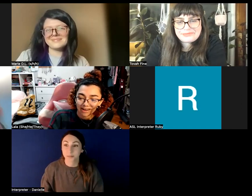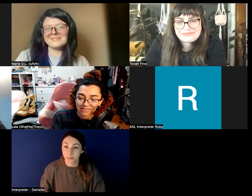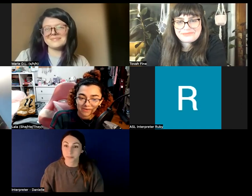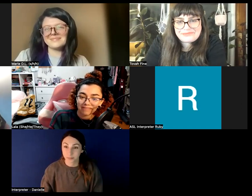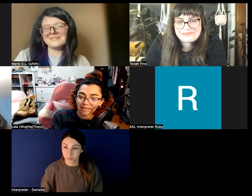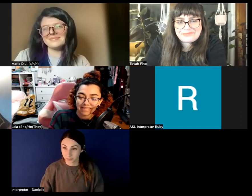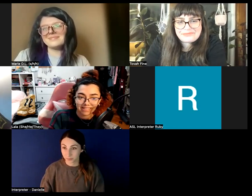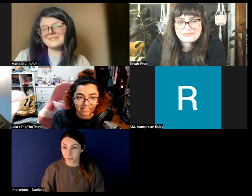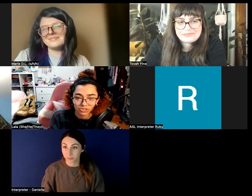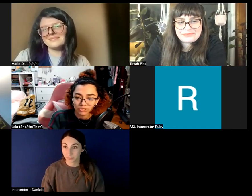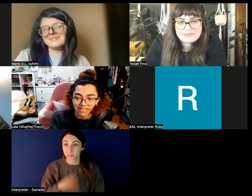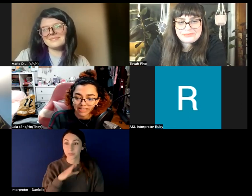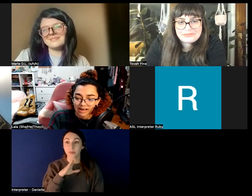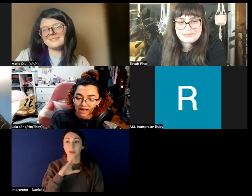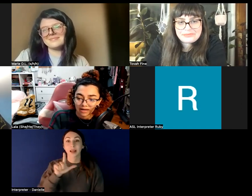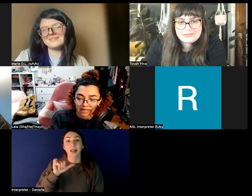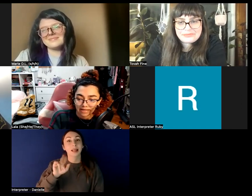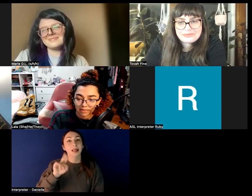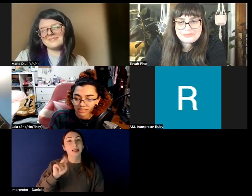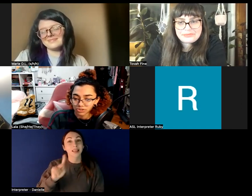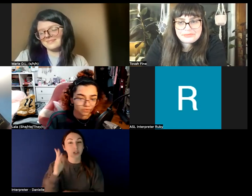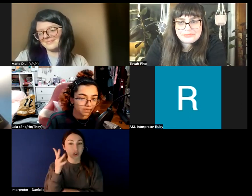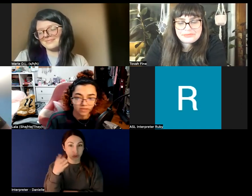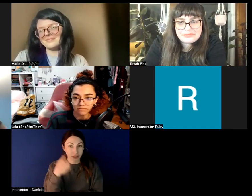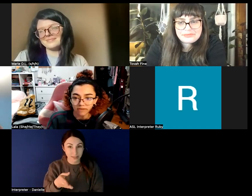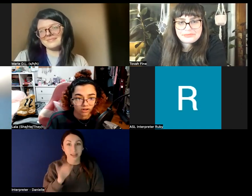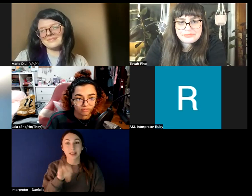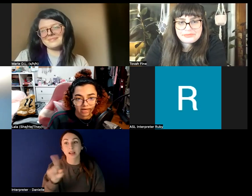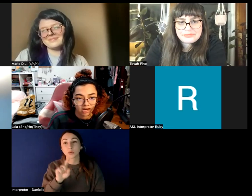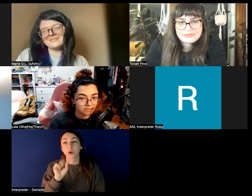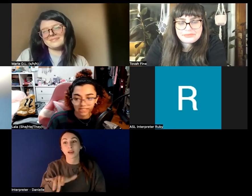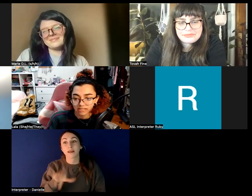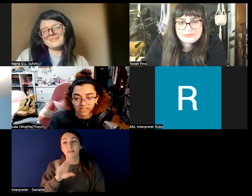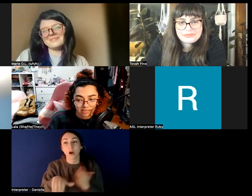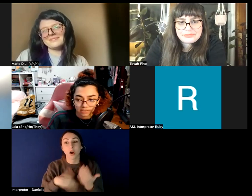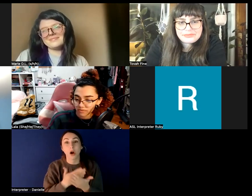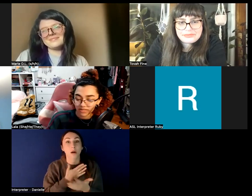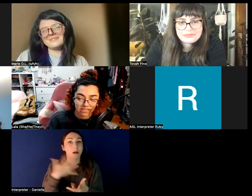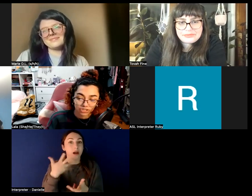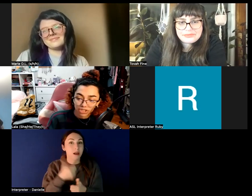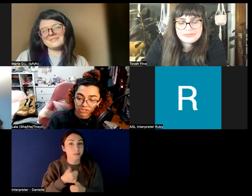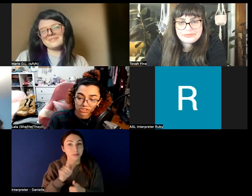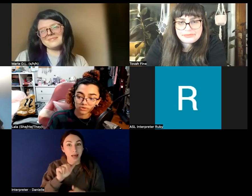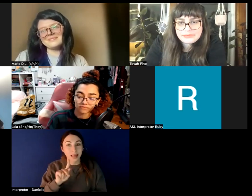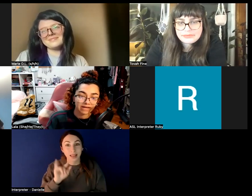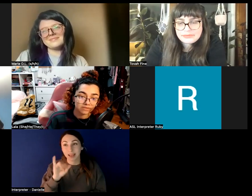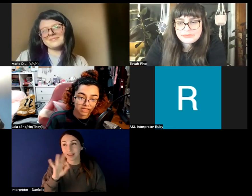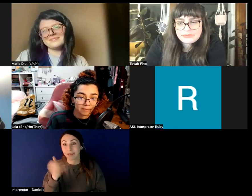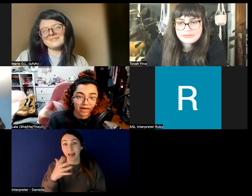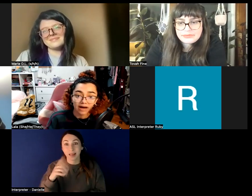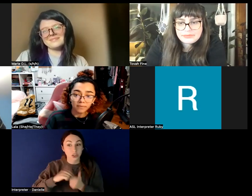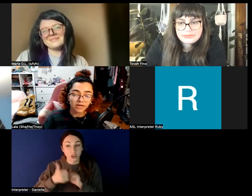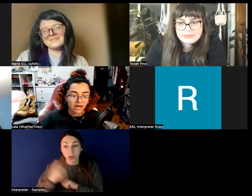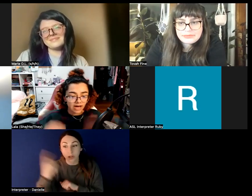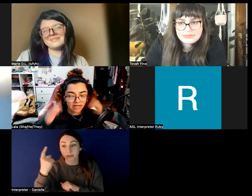And then I also have my Linktree. And my Linktree is where you can find all of my updated links. So if anything changes or if I have something